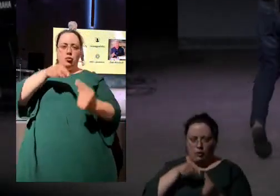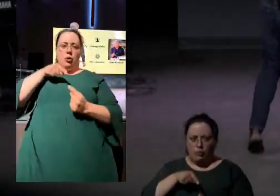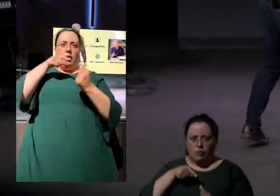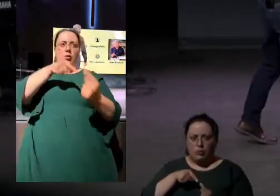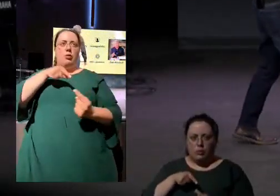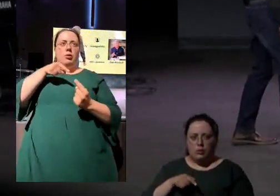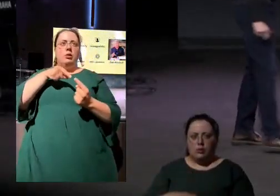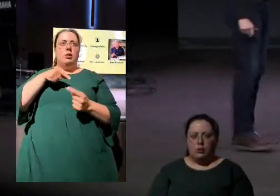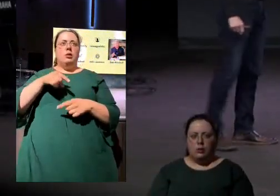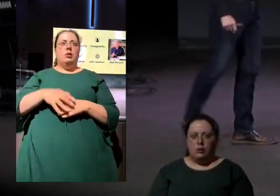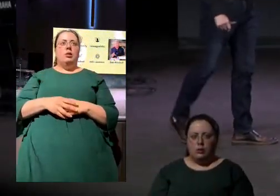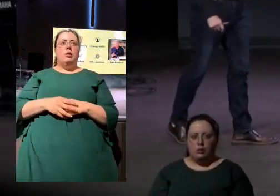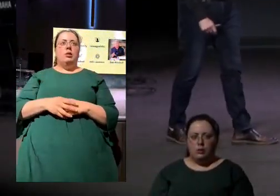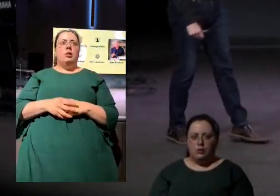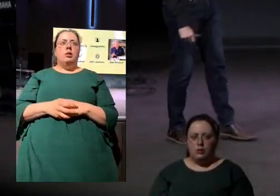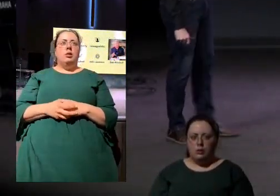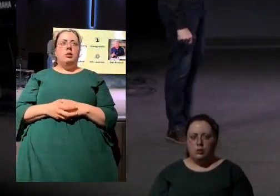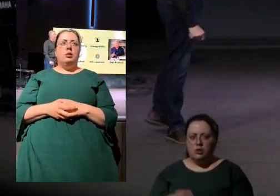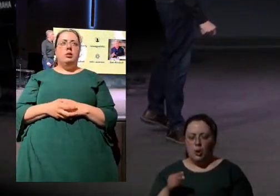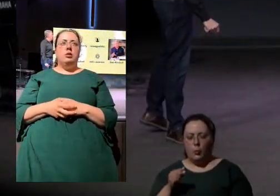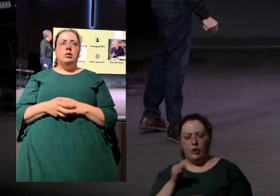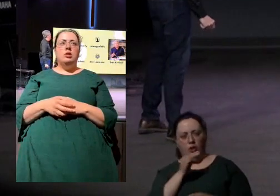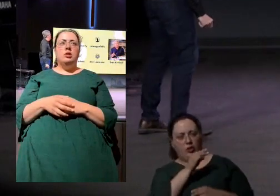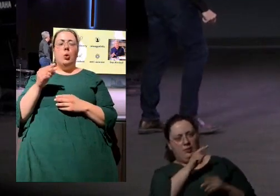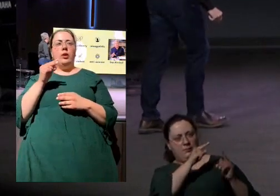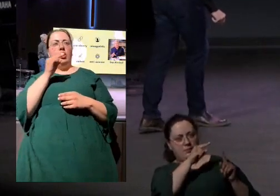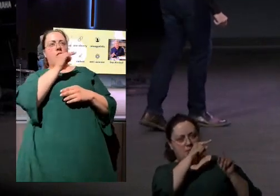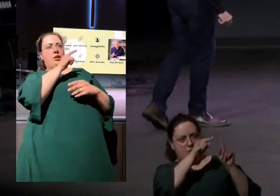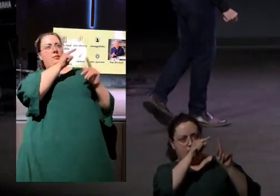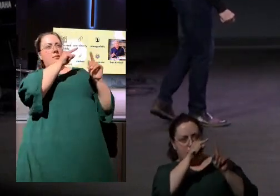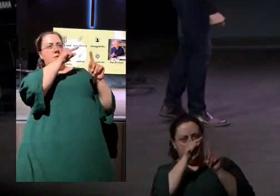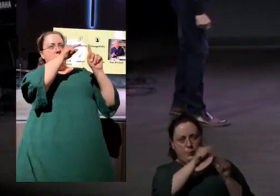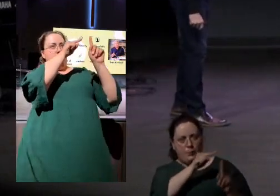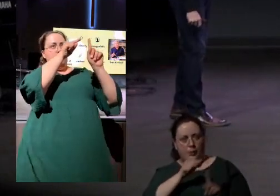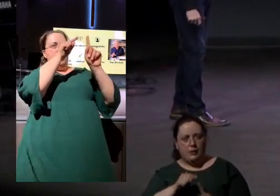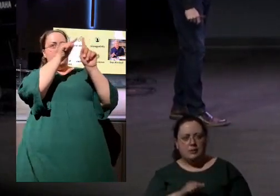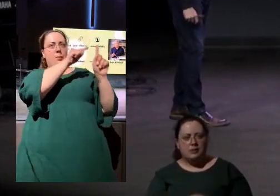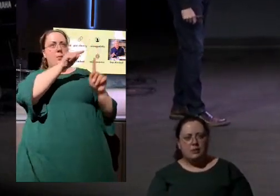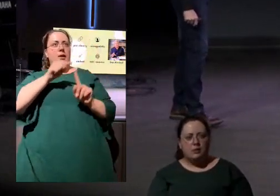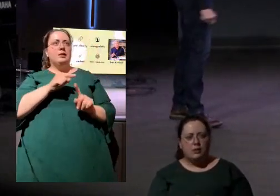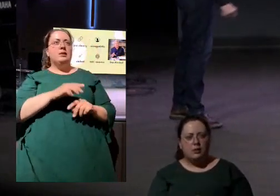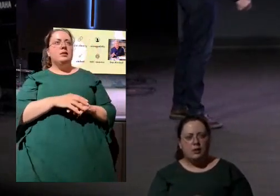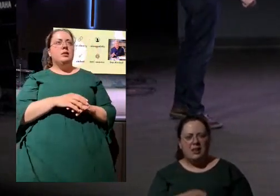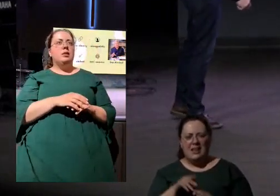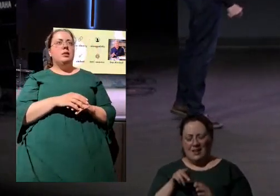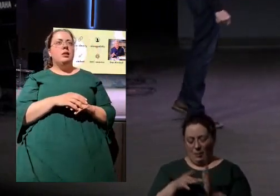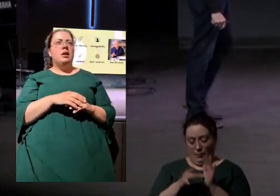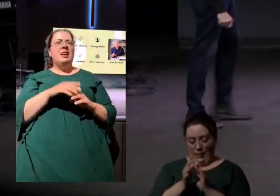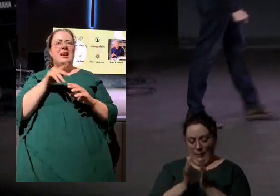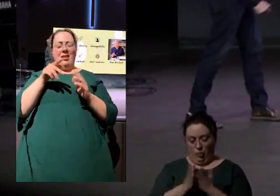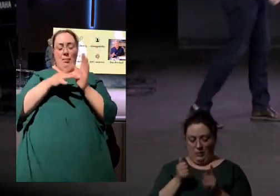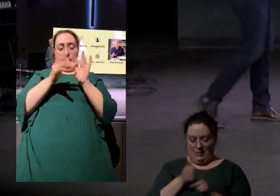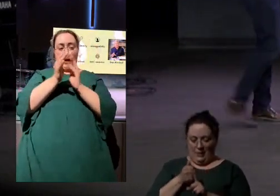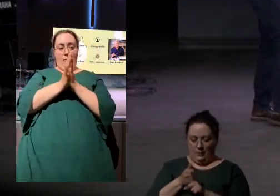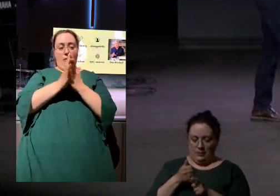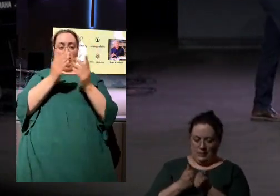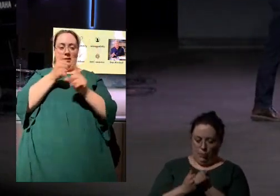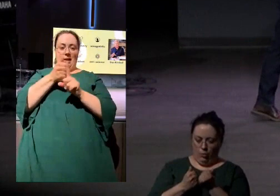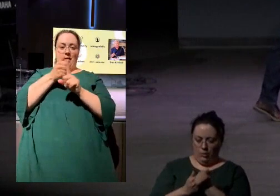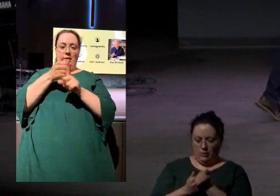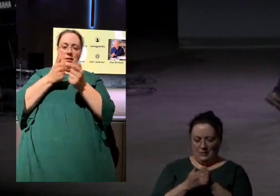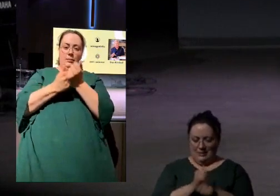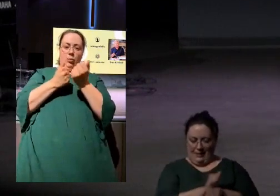topics in the book that we're going to look at over the next few weeks. Is the Bible pro-slavery? Is the Bible